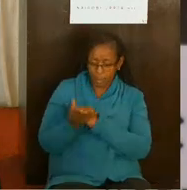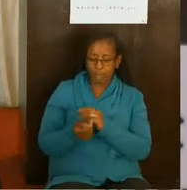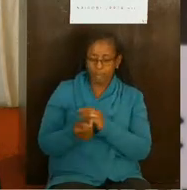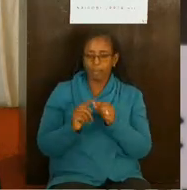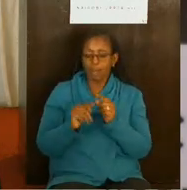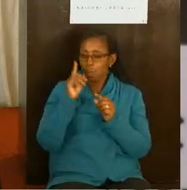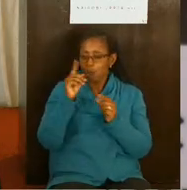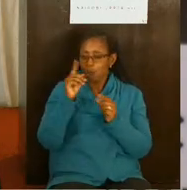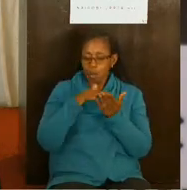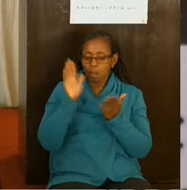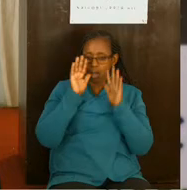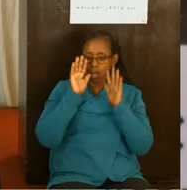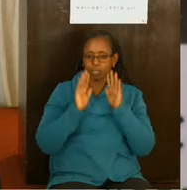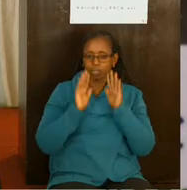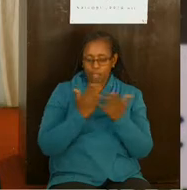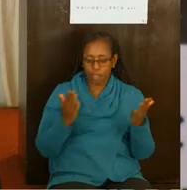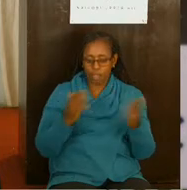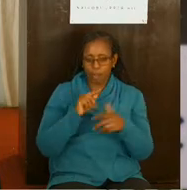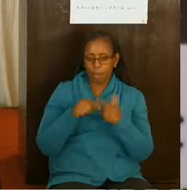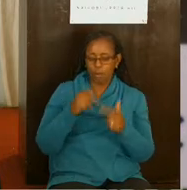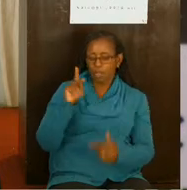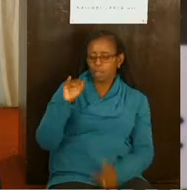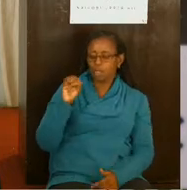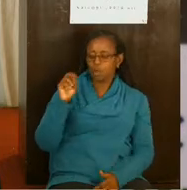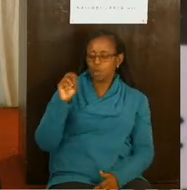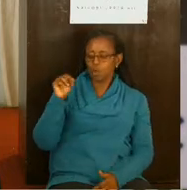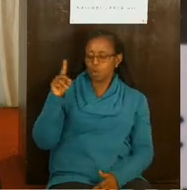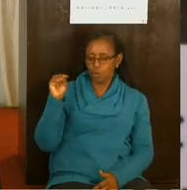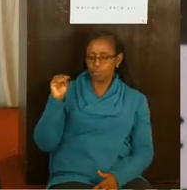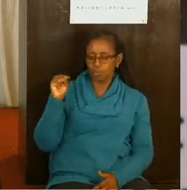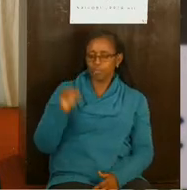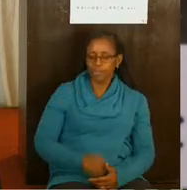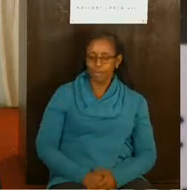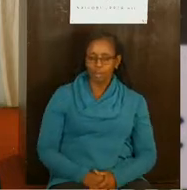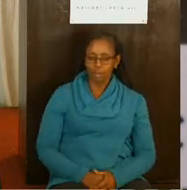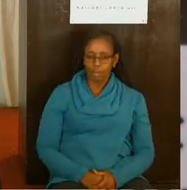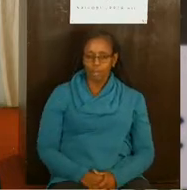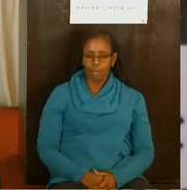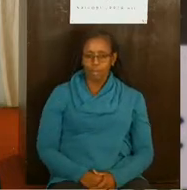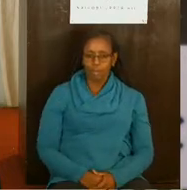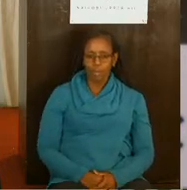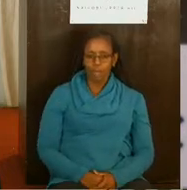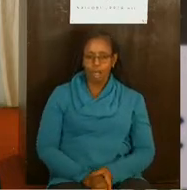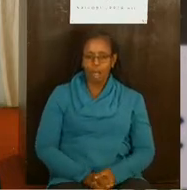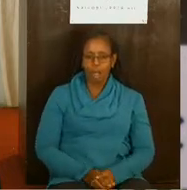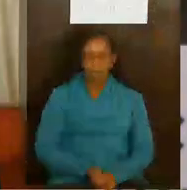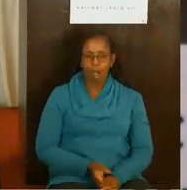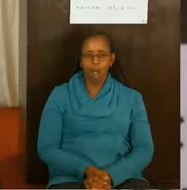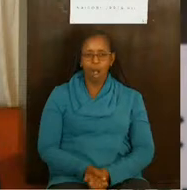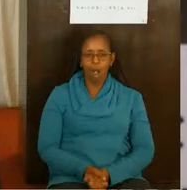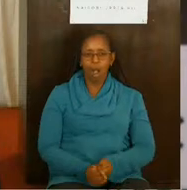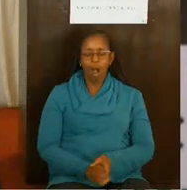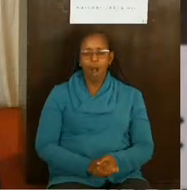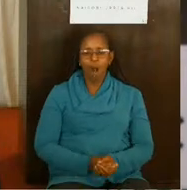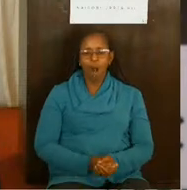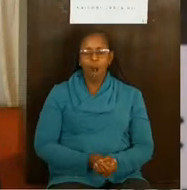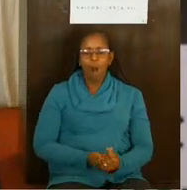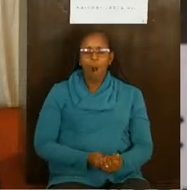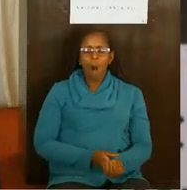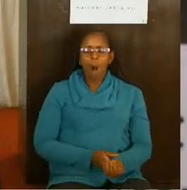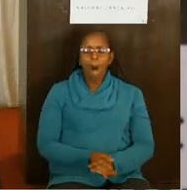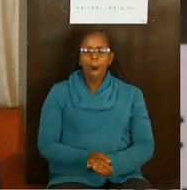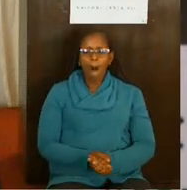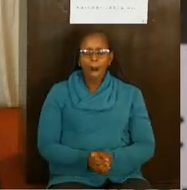thing about the kiondo um and in that paper we actually talked about